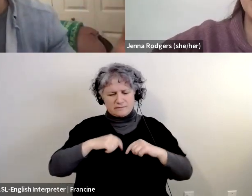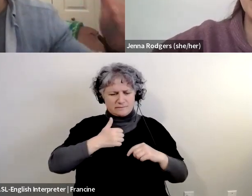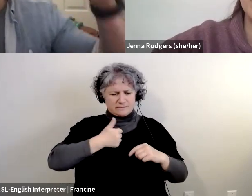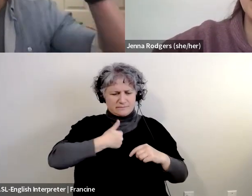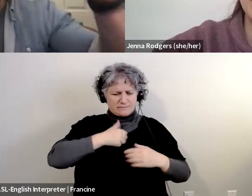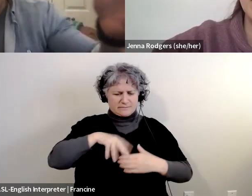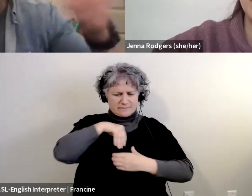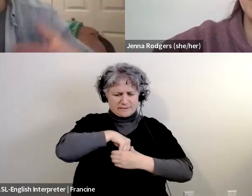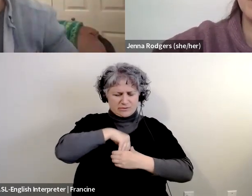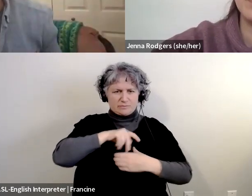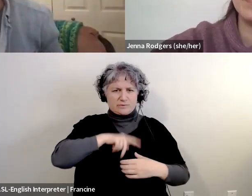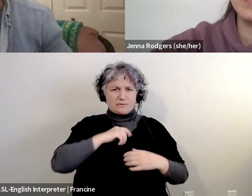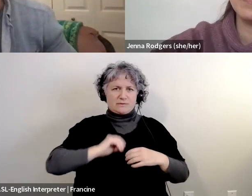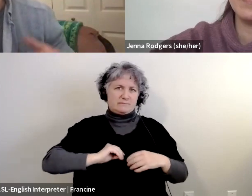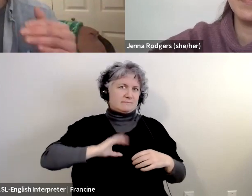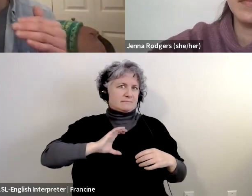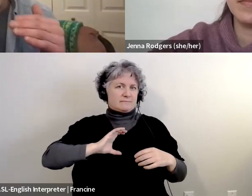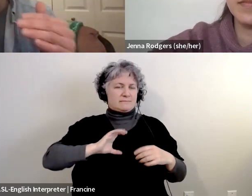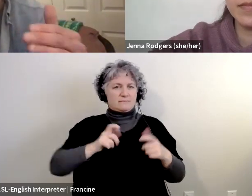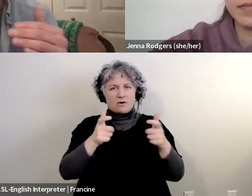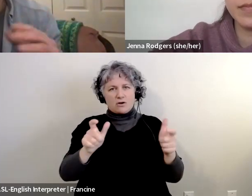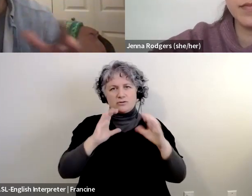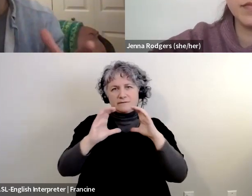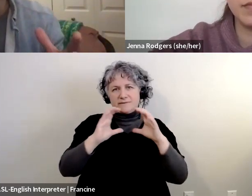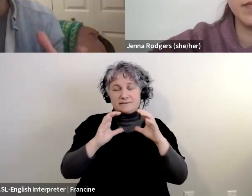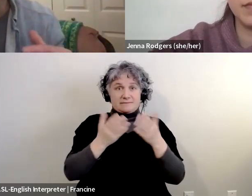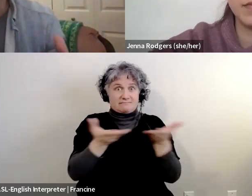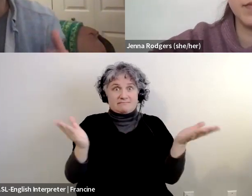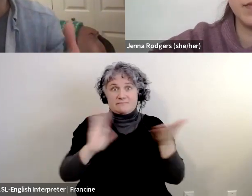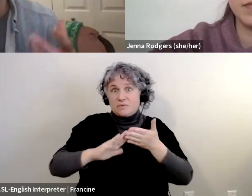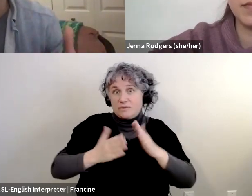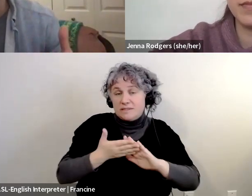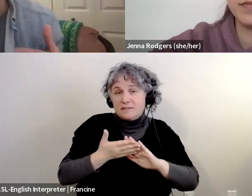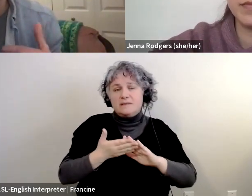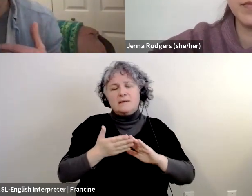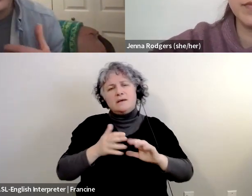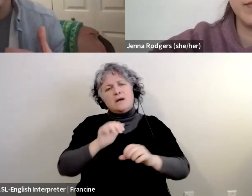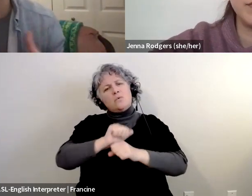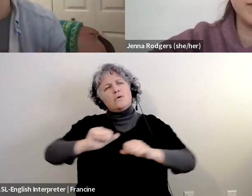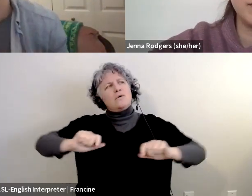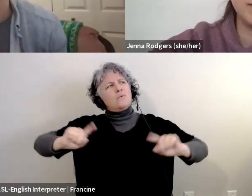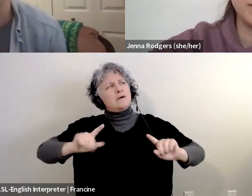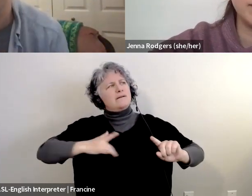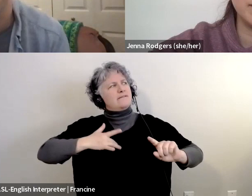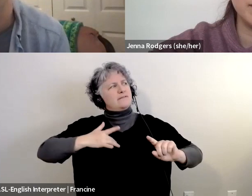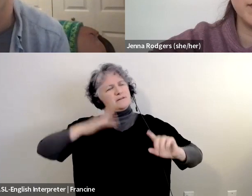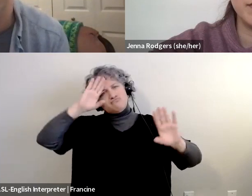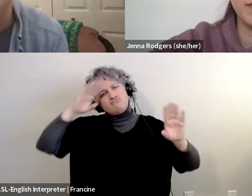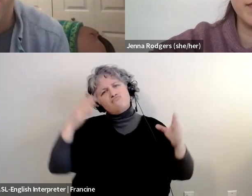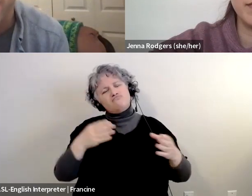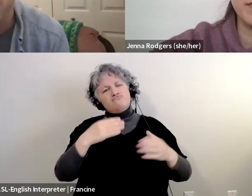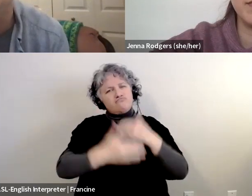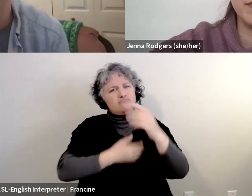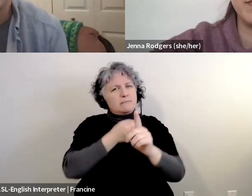these conversations on a larger community level, it really work where you feel you can build that strength to bring it to those other spheres that you